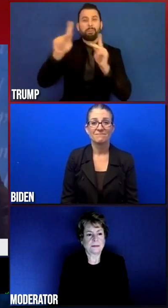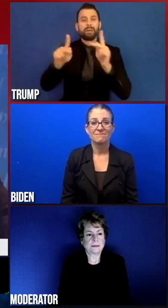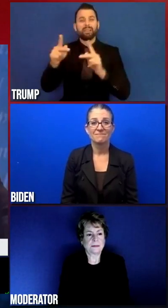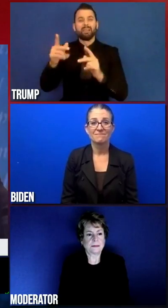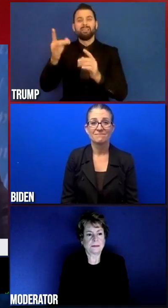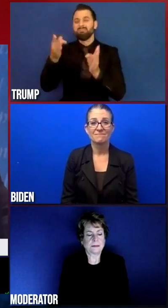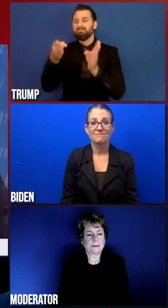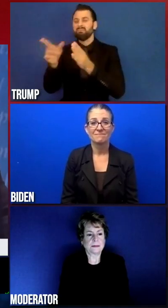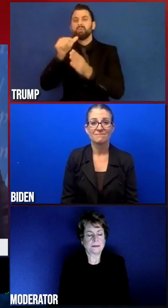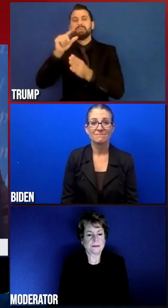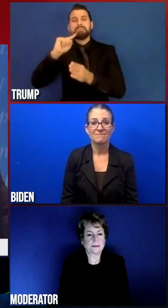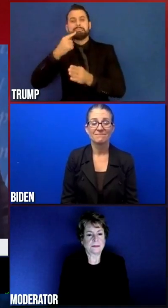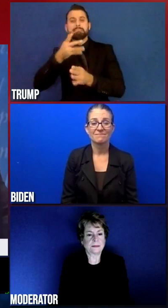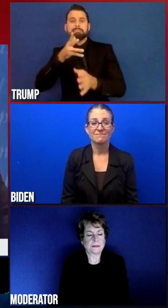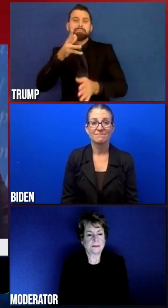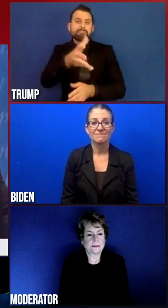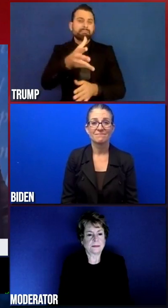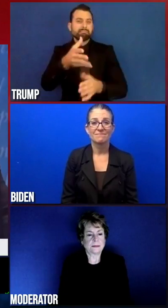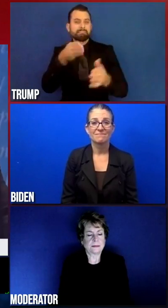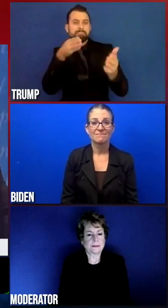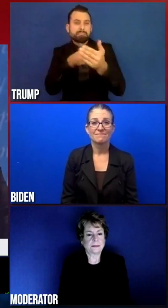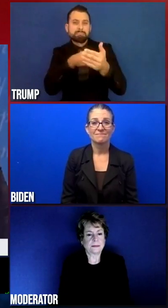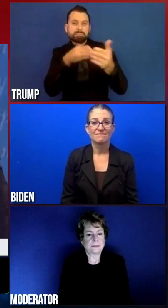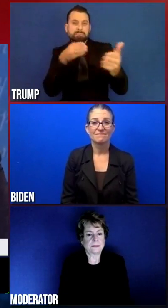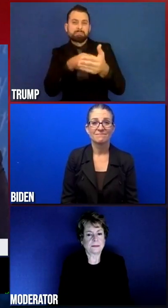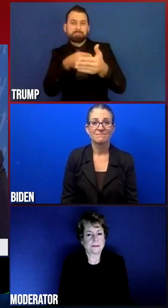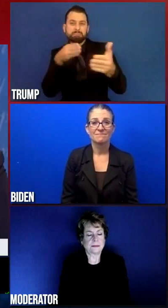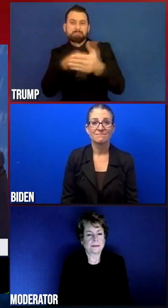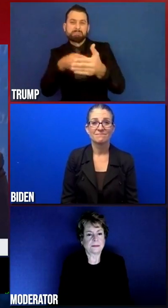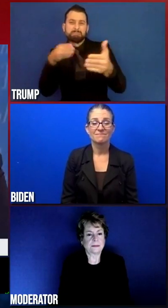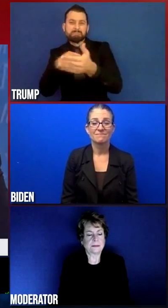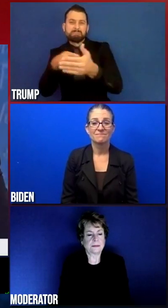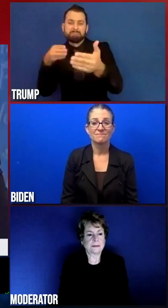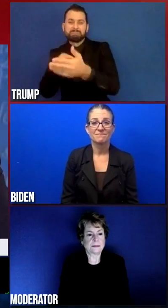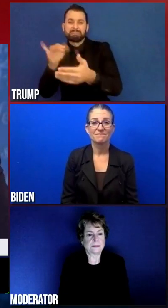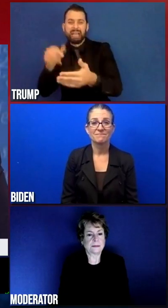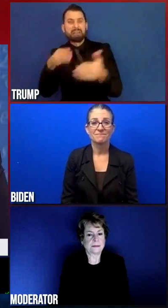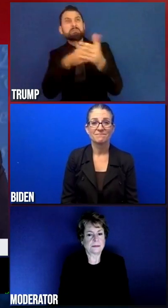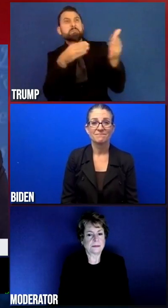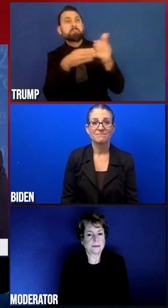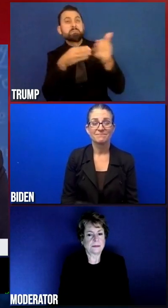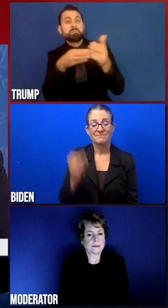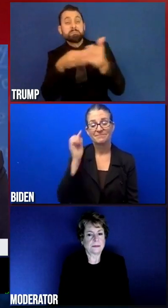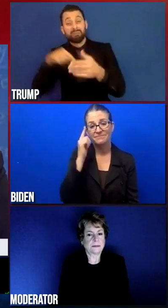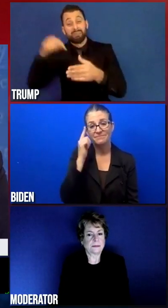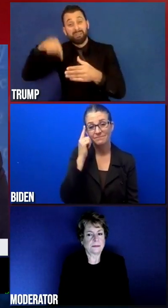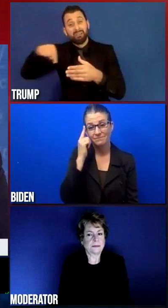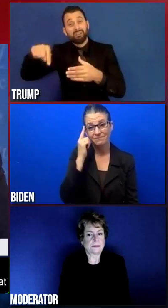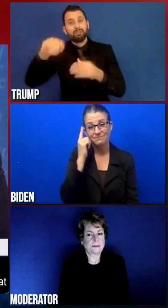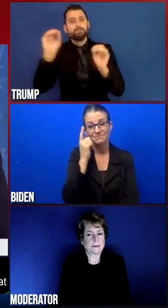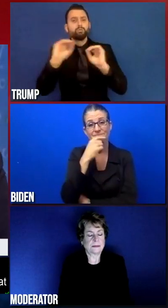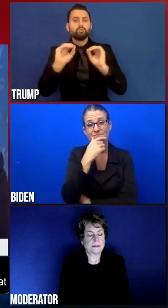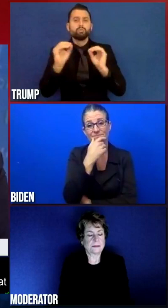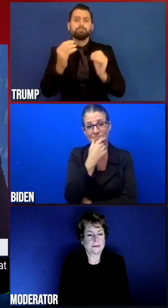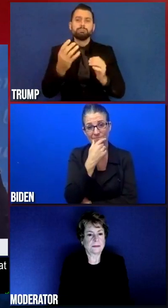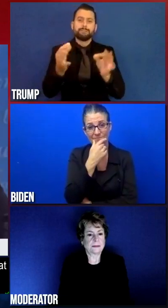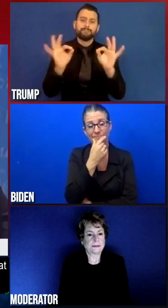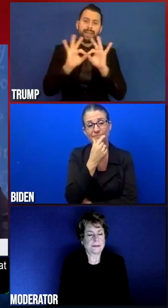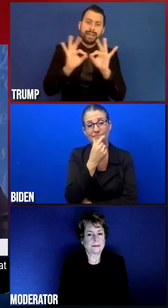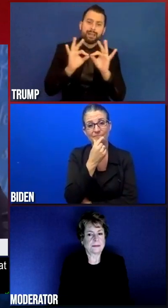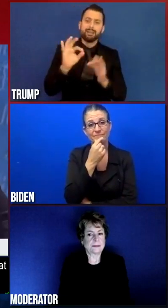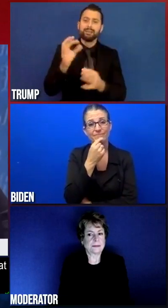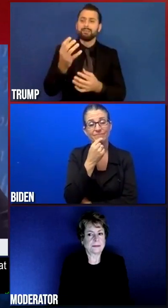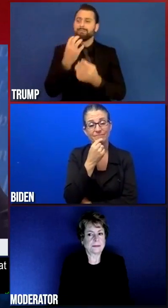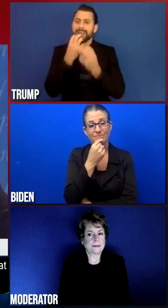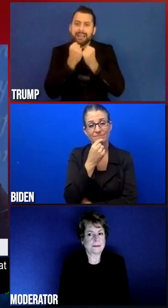go back to the core values of this country. They were teaching people that our country is a horrible place, it's a racist